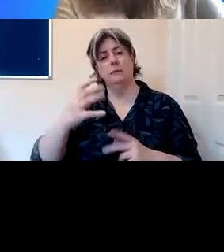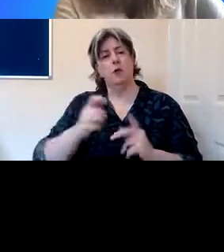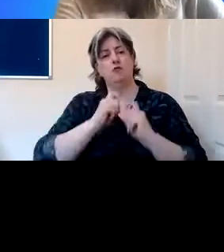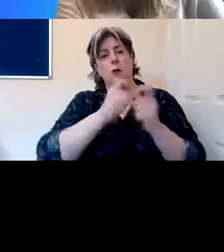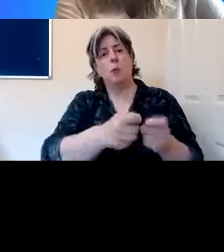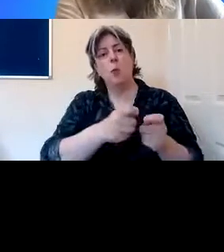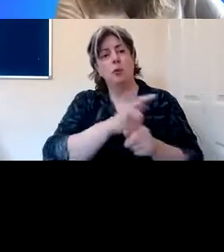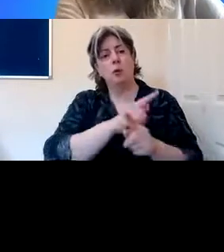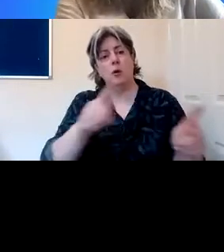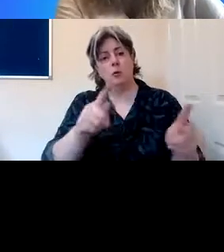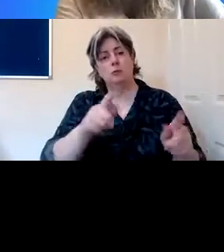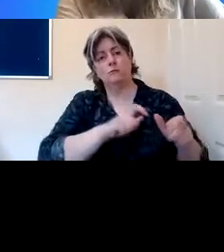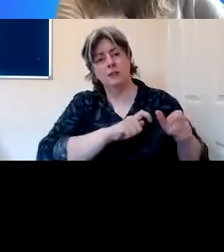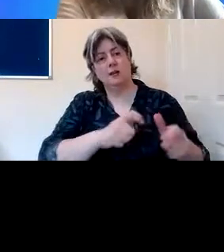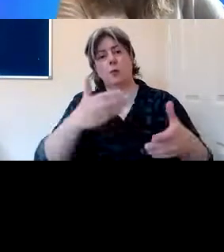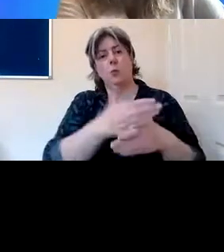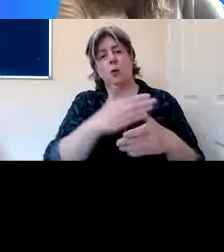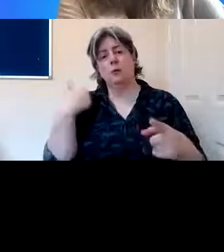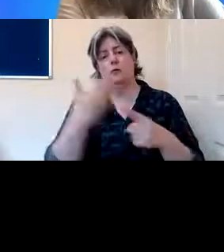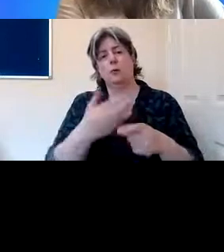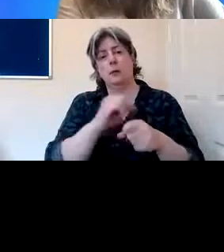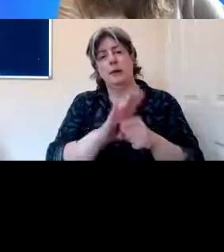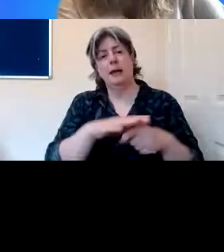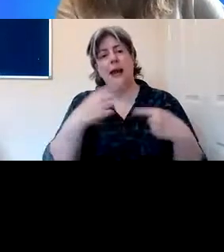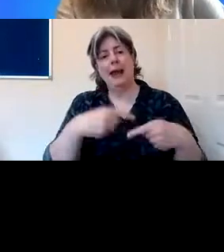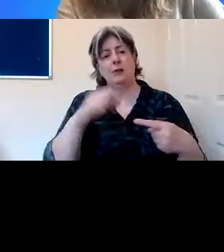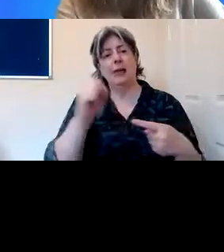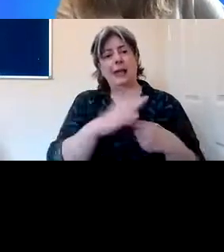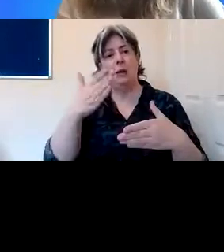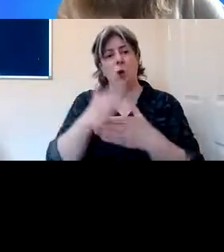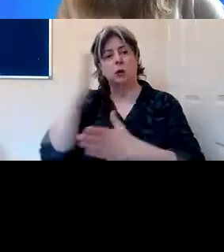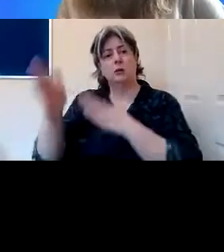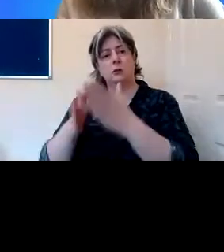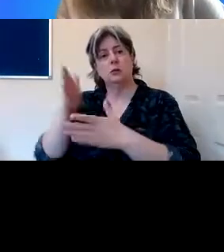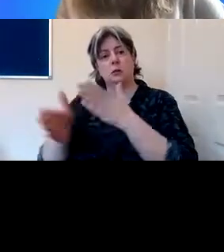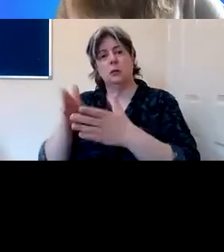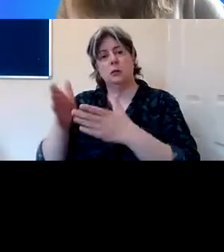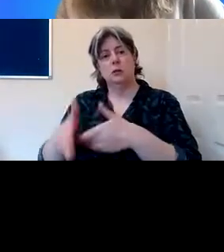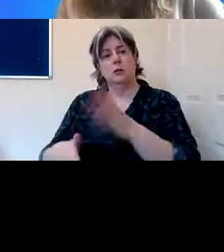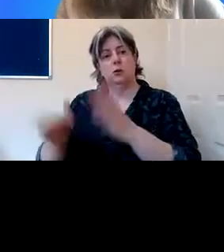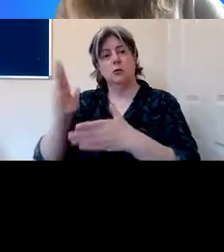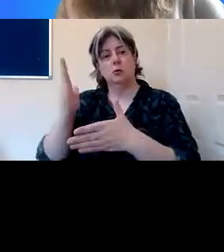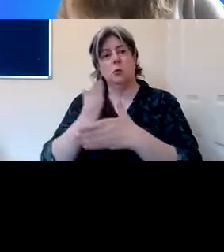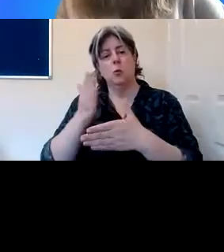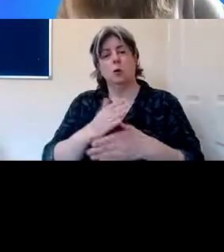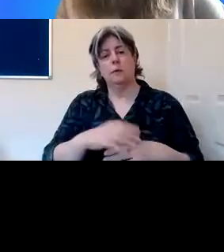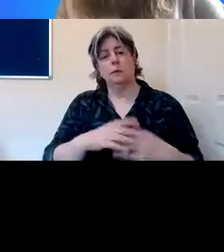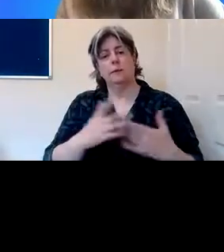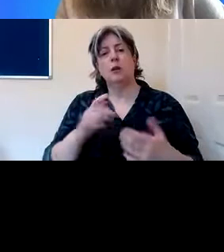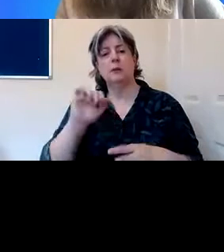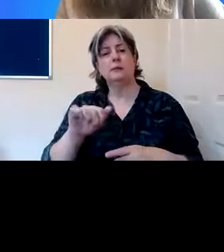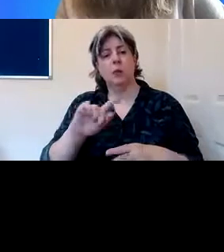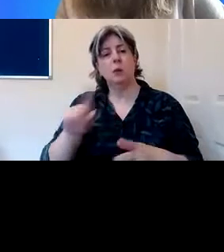pandemic and allowed key workers to carry on going to school and allowing the hubs to open, as Lee referred to, then yes, in principle, I would get behind that.